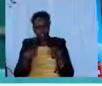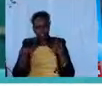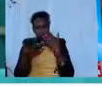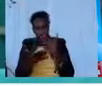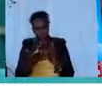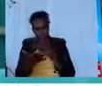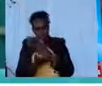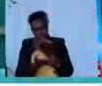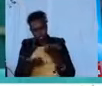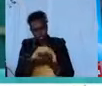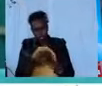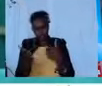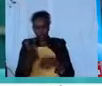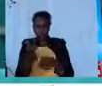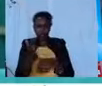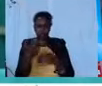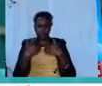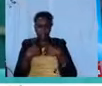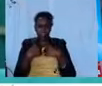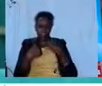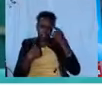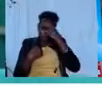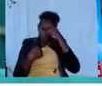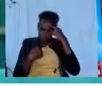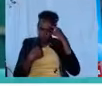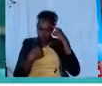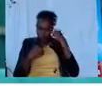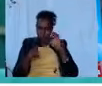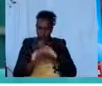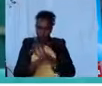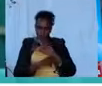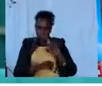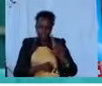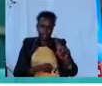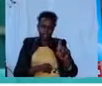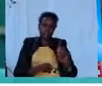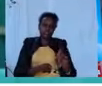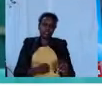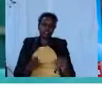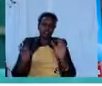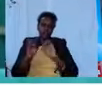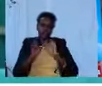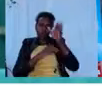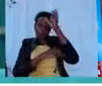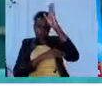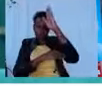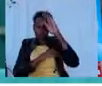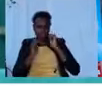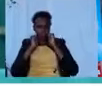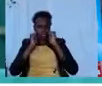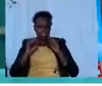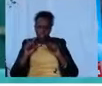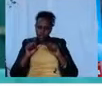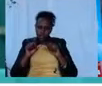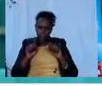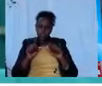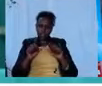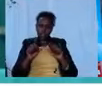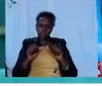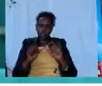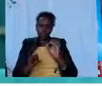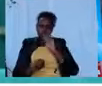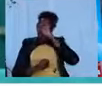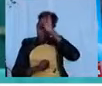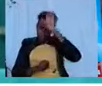economic challenges that we are going through because of the corona pandemic, Lord God Almighty, you continue to amaze us.